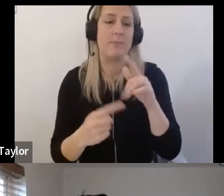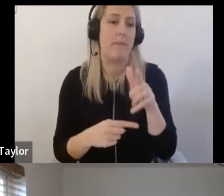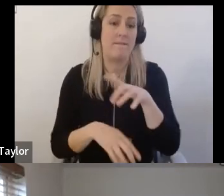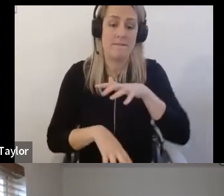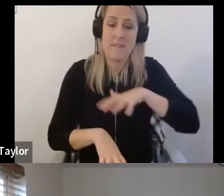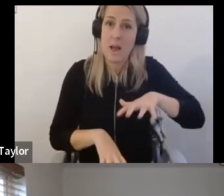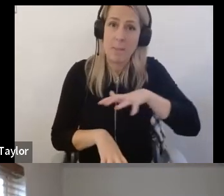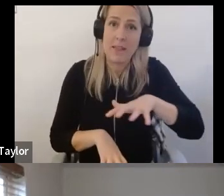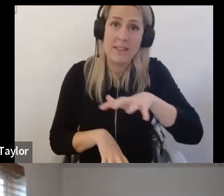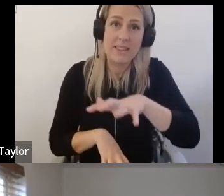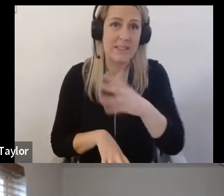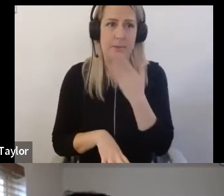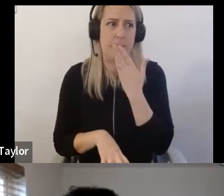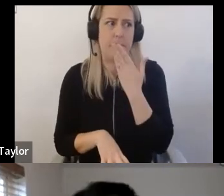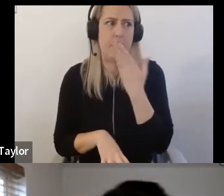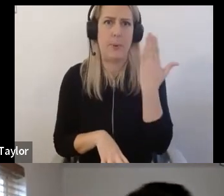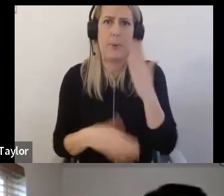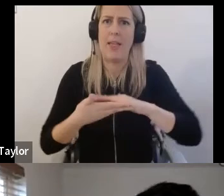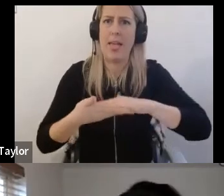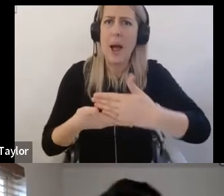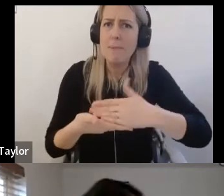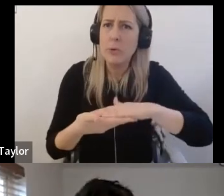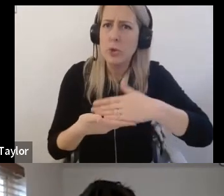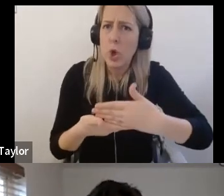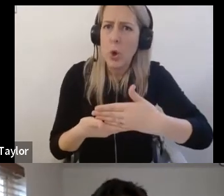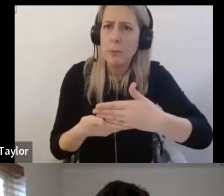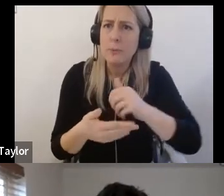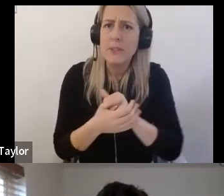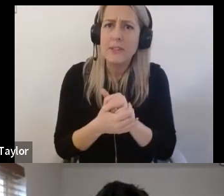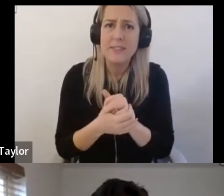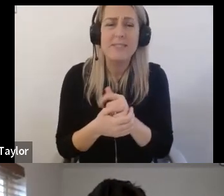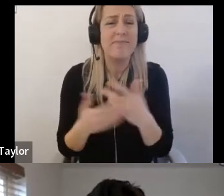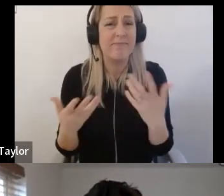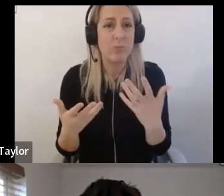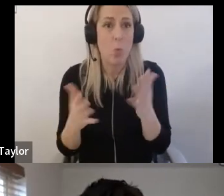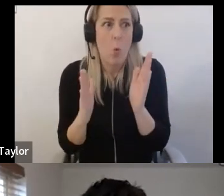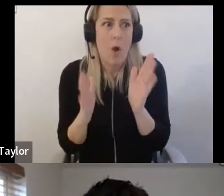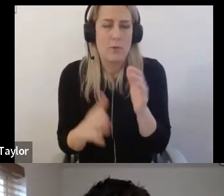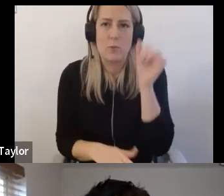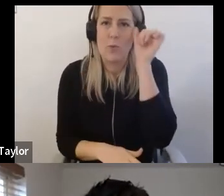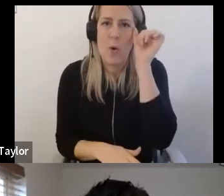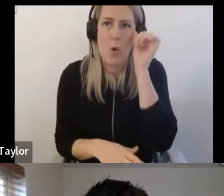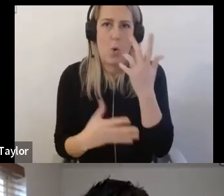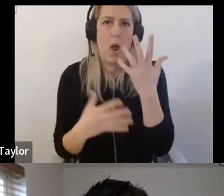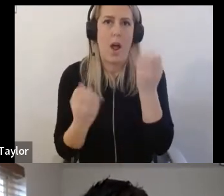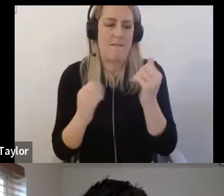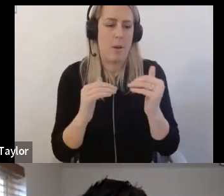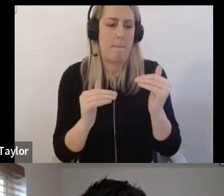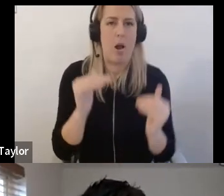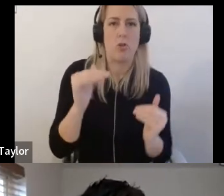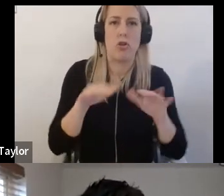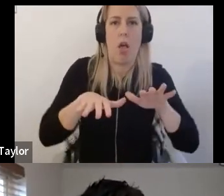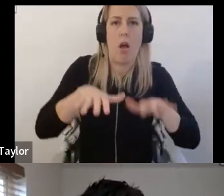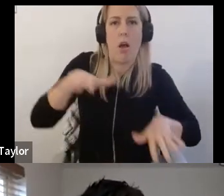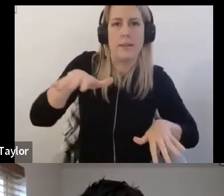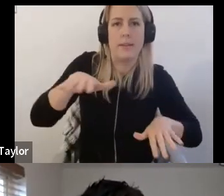underestimate marginalization and inequalities in societies in relation to how people access technology. So that's